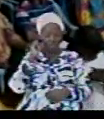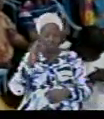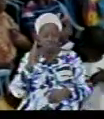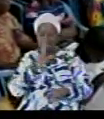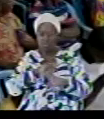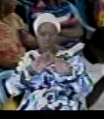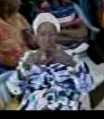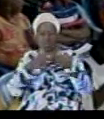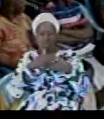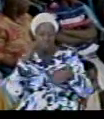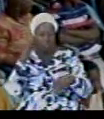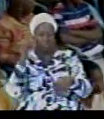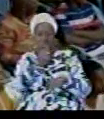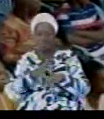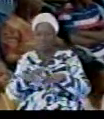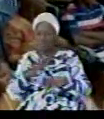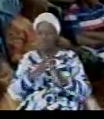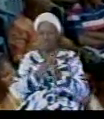tonight.